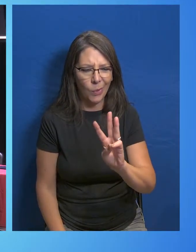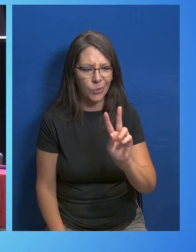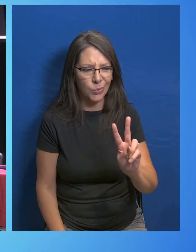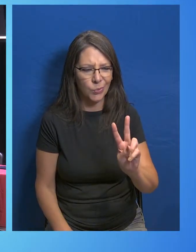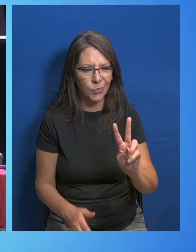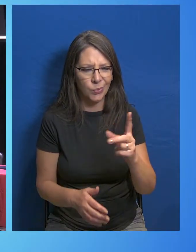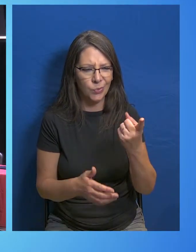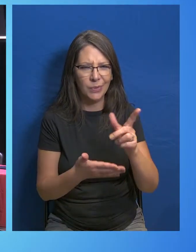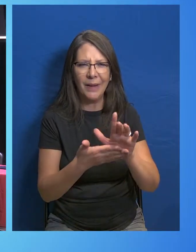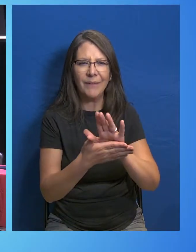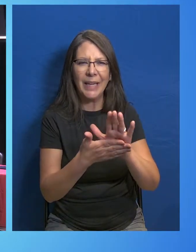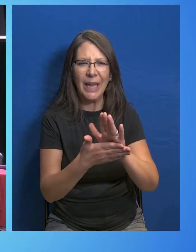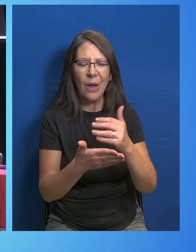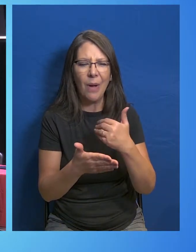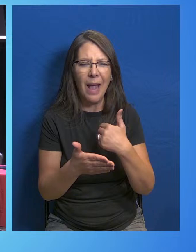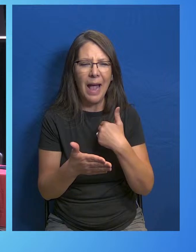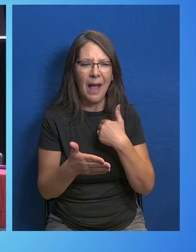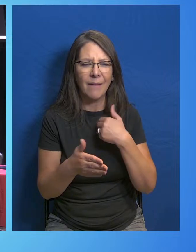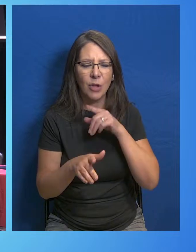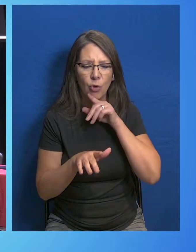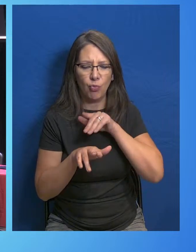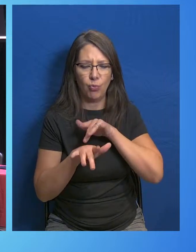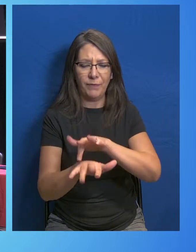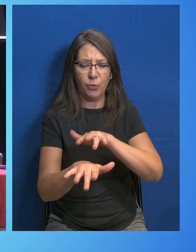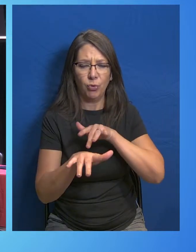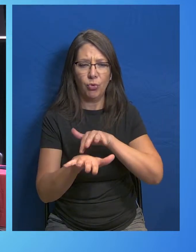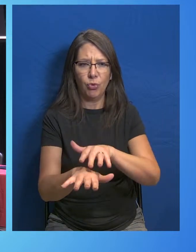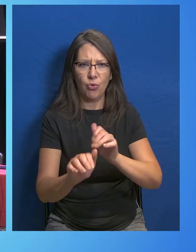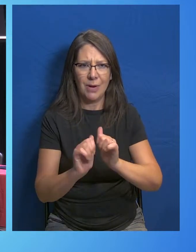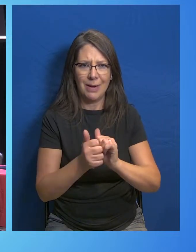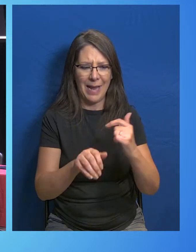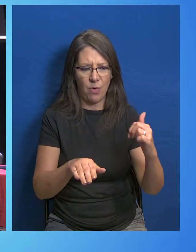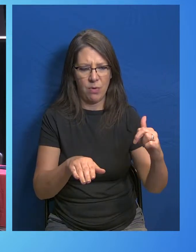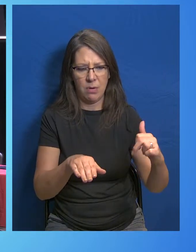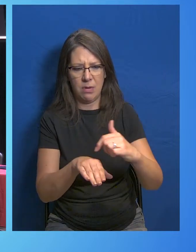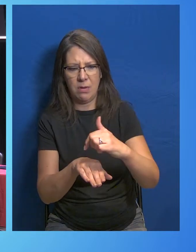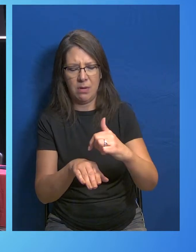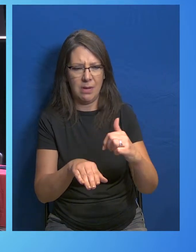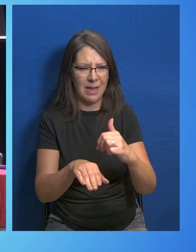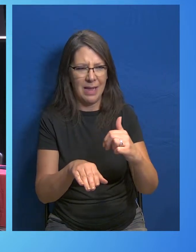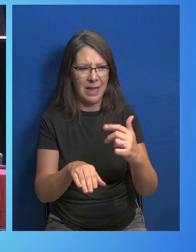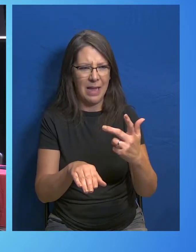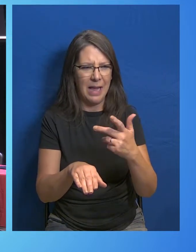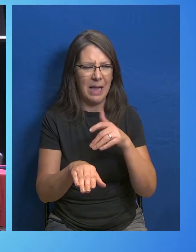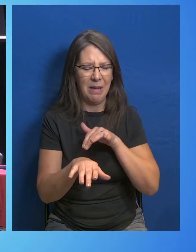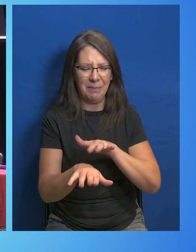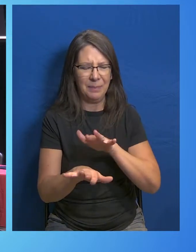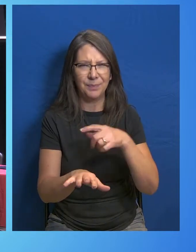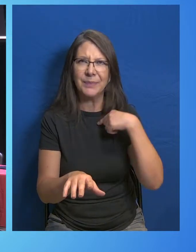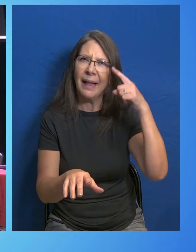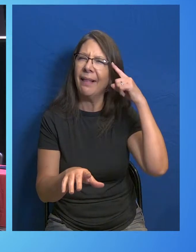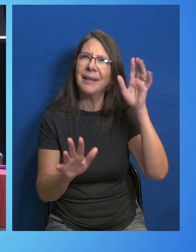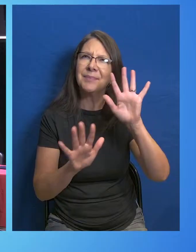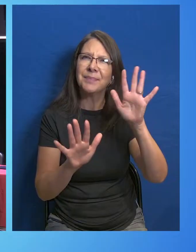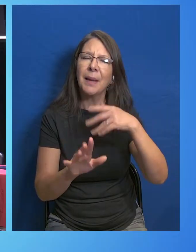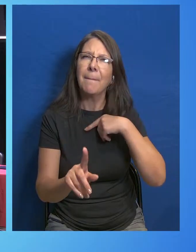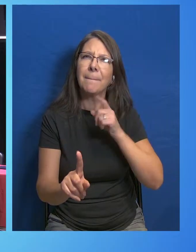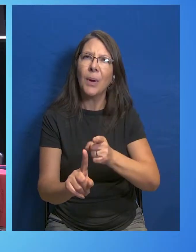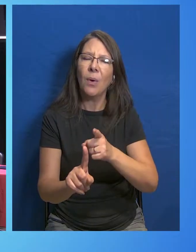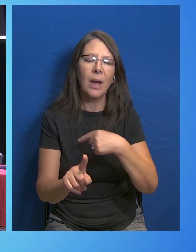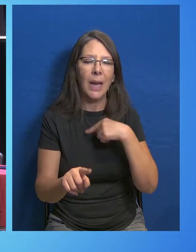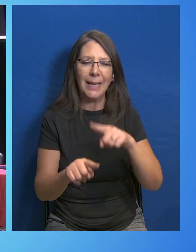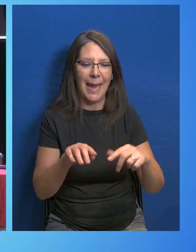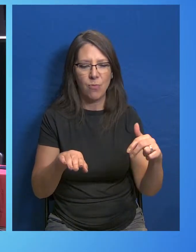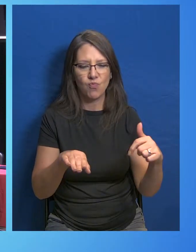video where we had this giant river that we got to get across to win whoever we had to win. But the point is, big river we couldn't